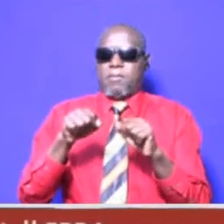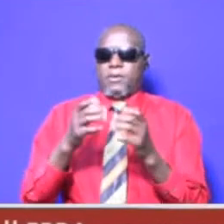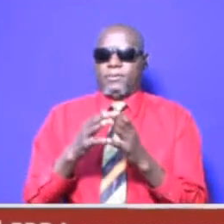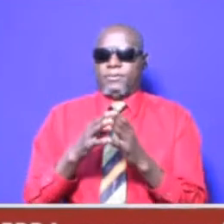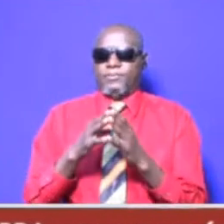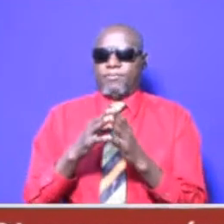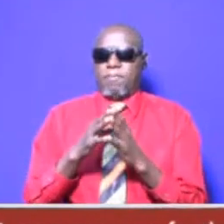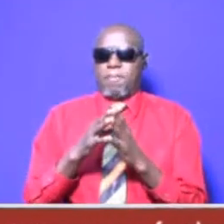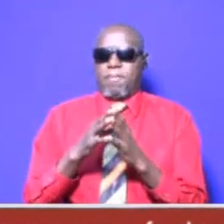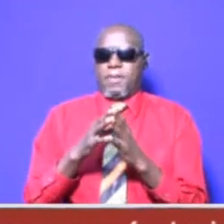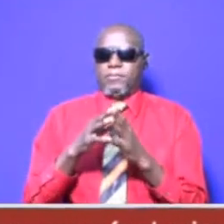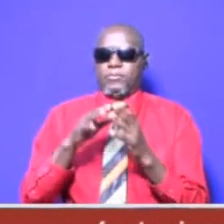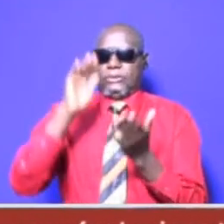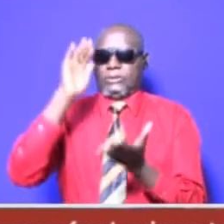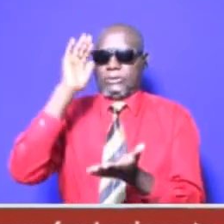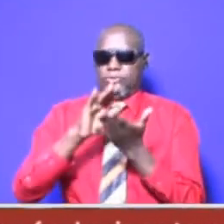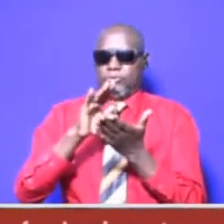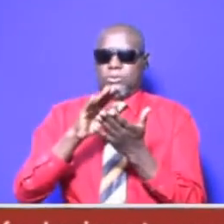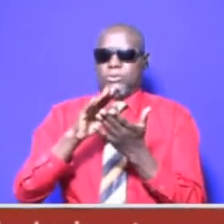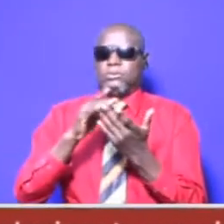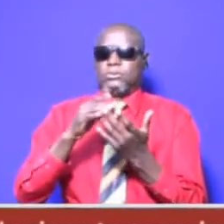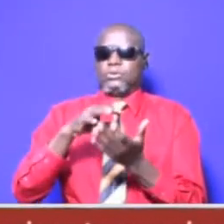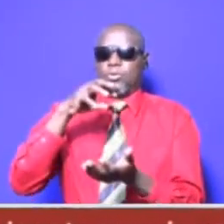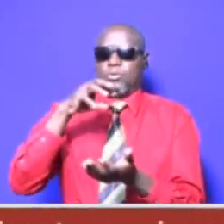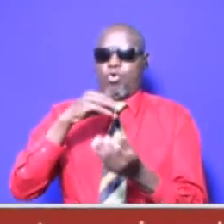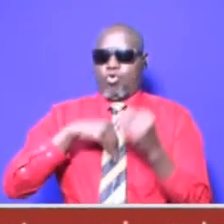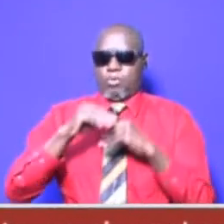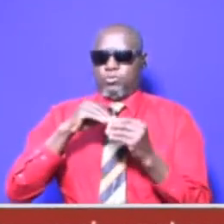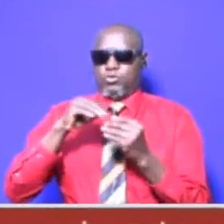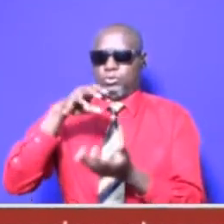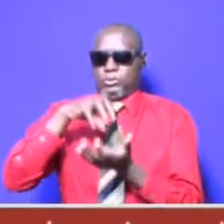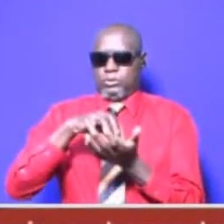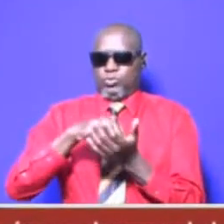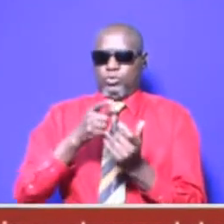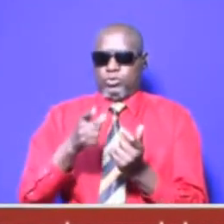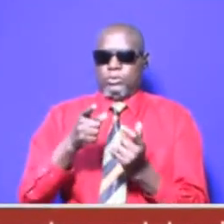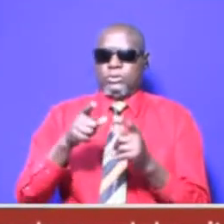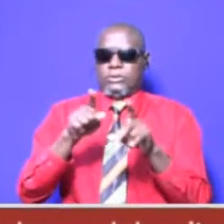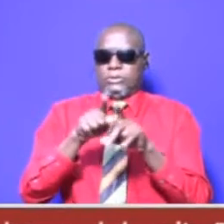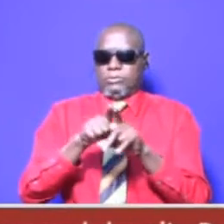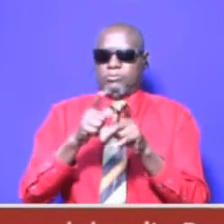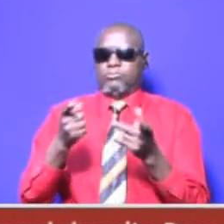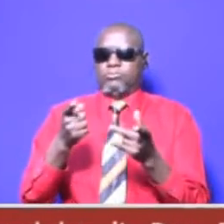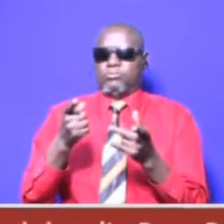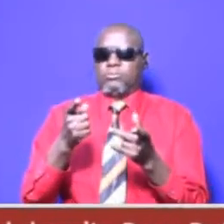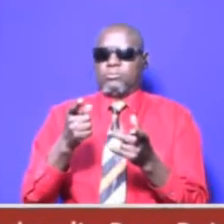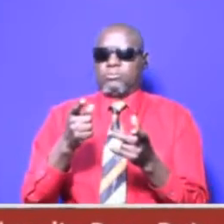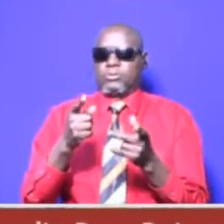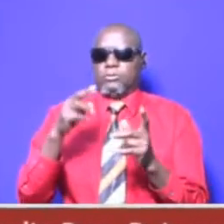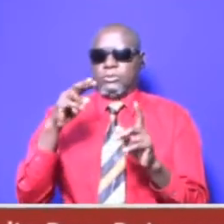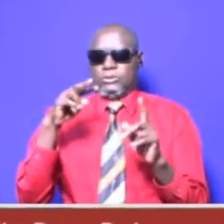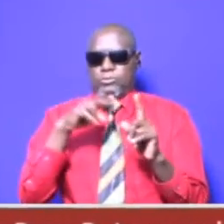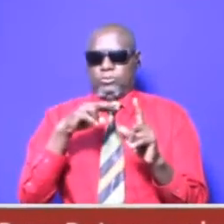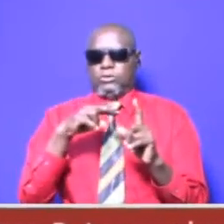to control and reduce matters corruption. But as I have said, we also need to look at it, even from the national